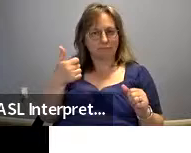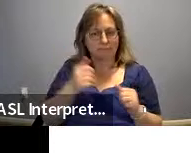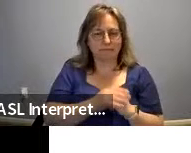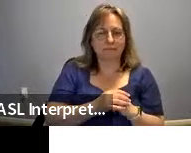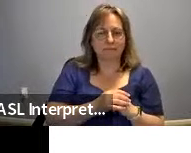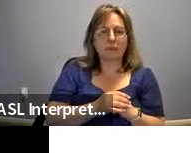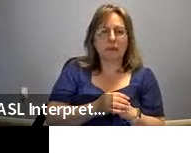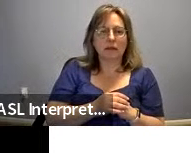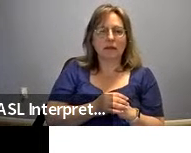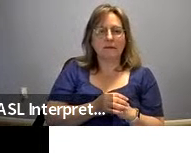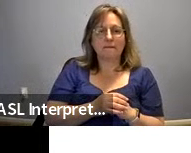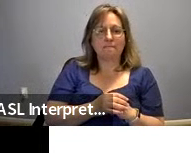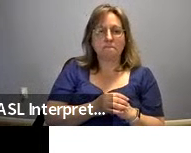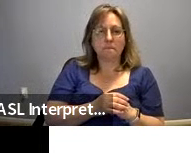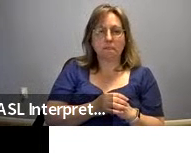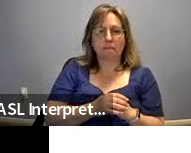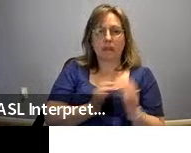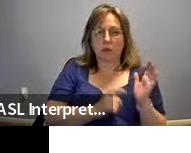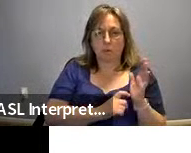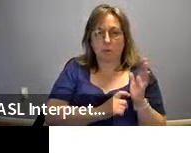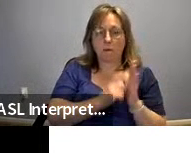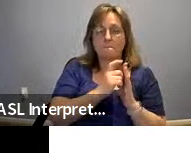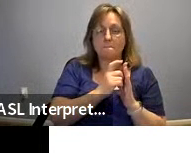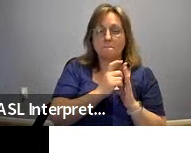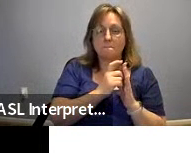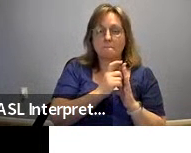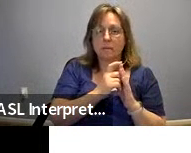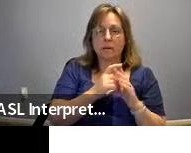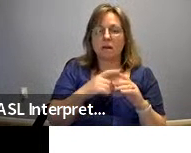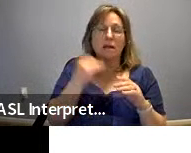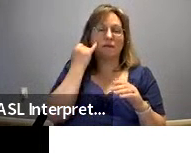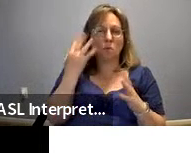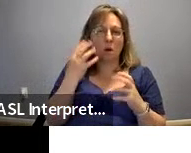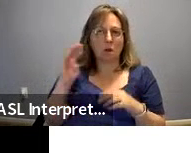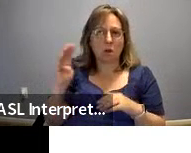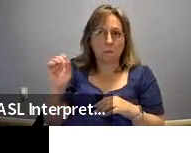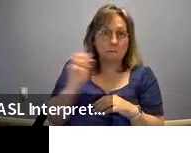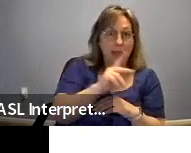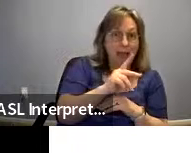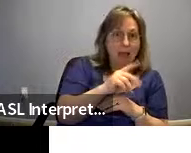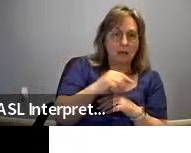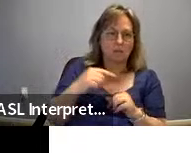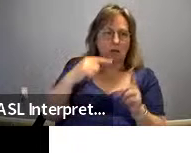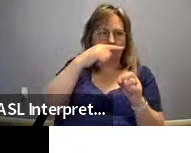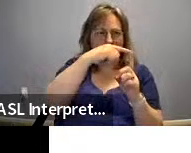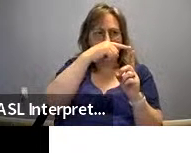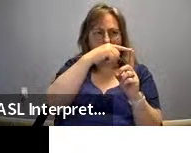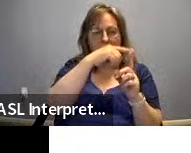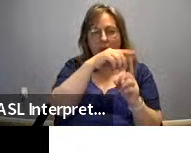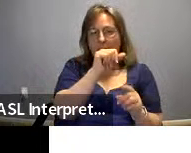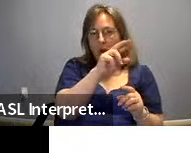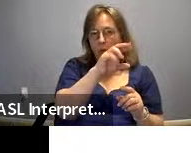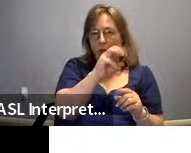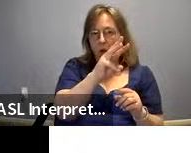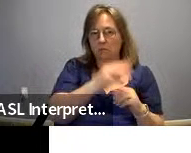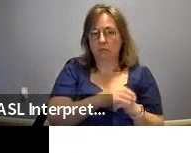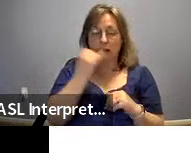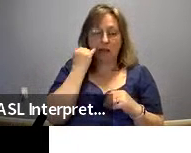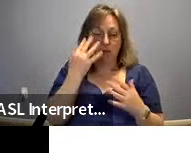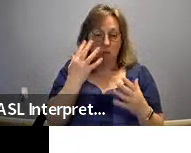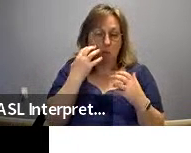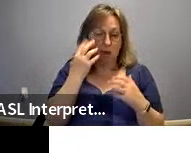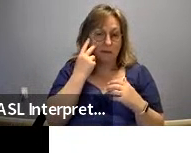Let's go back up to the feed, and to go back, you just tap the back arrow in the top left corner. To see another student, just tap on